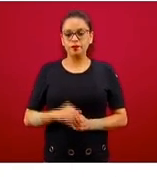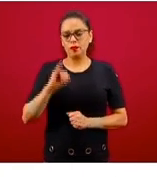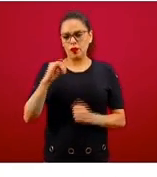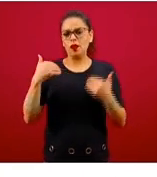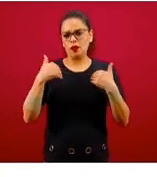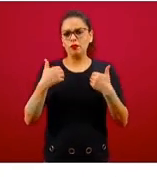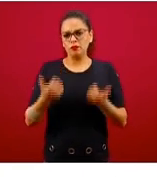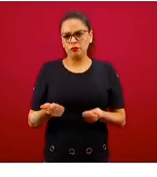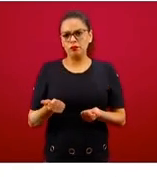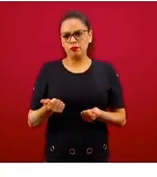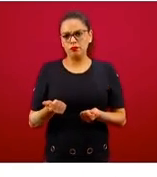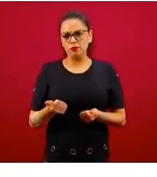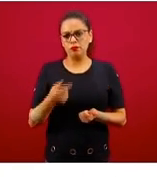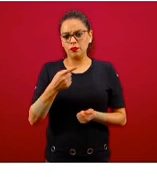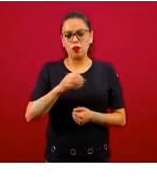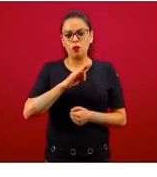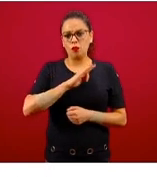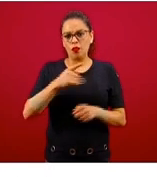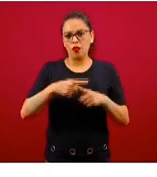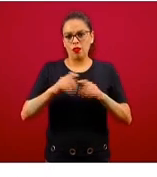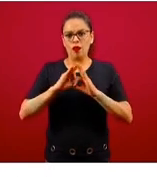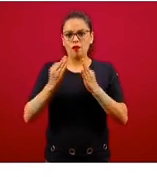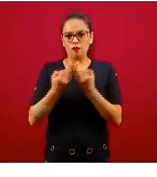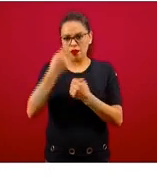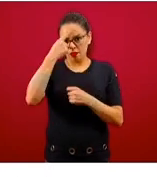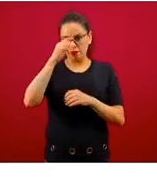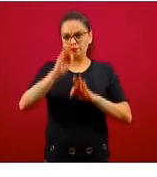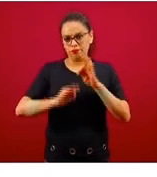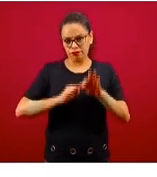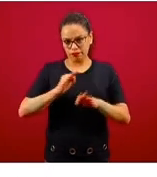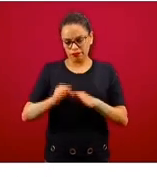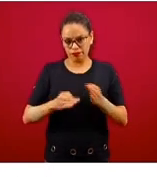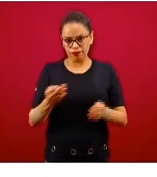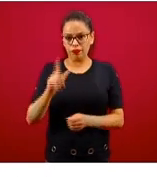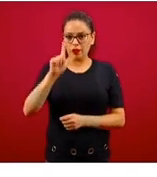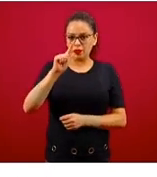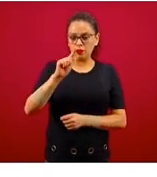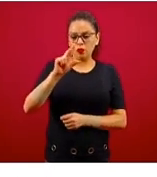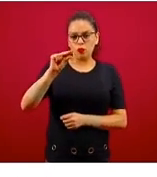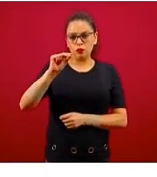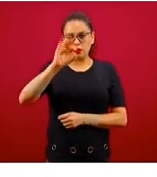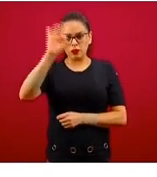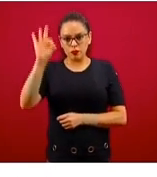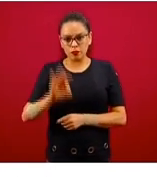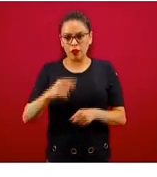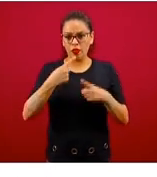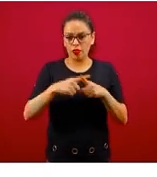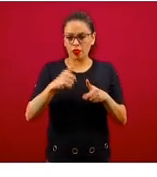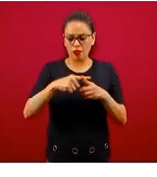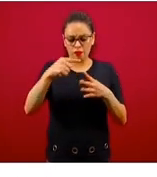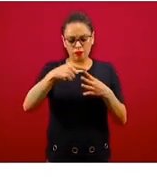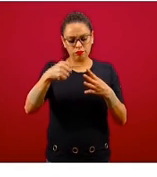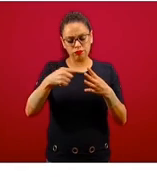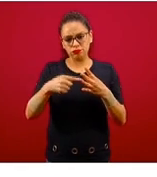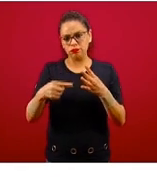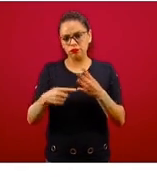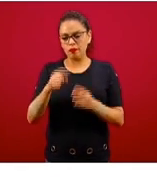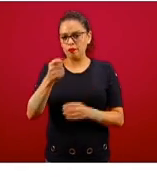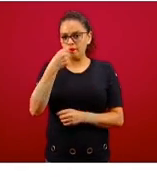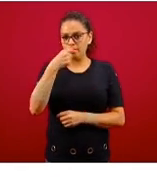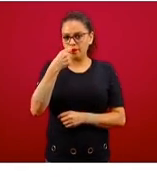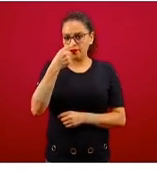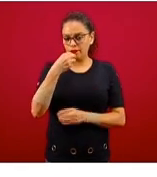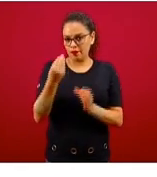to promote any of these medications that we are showing. And these are just some examples.